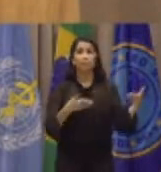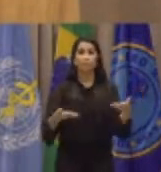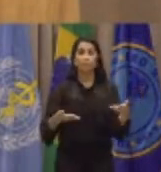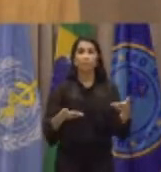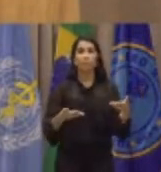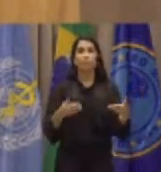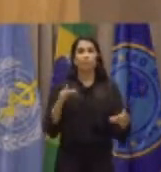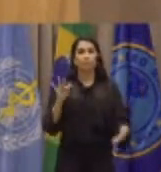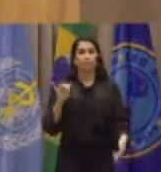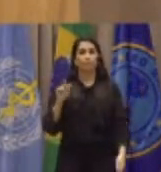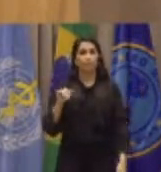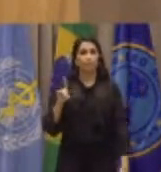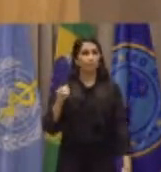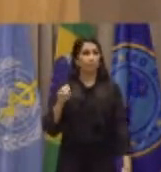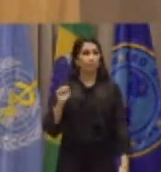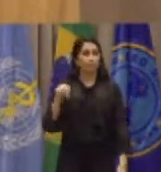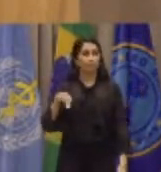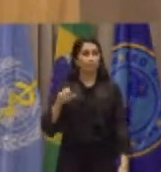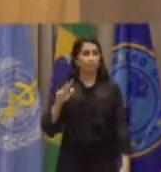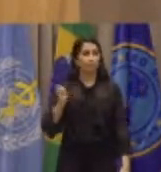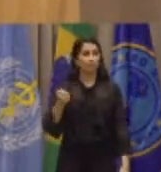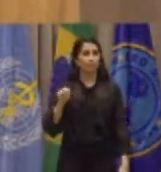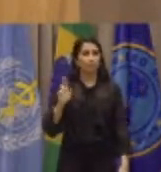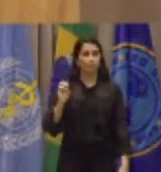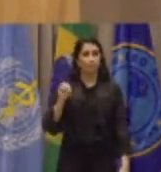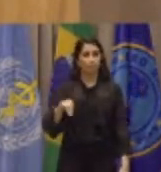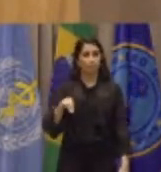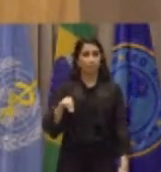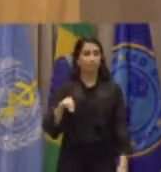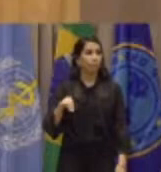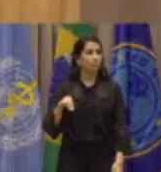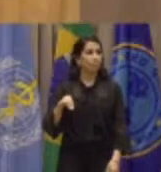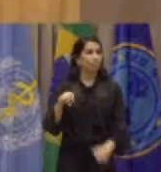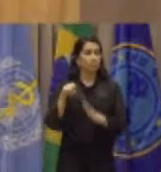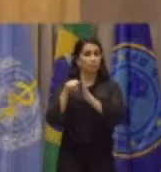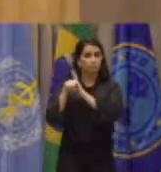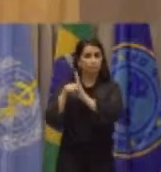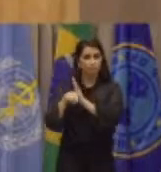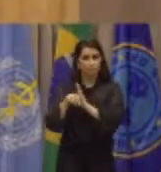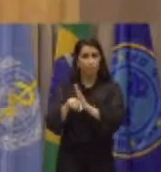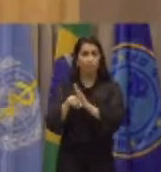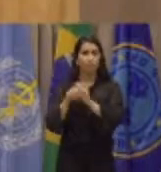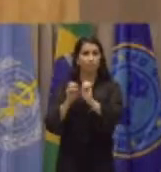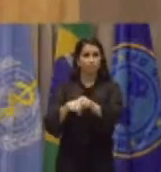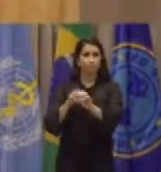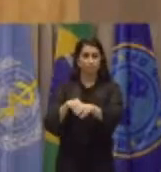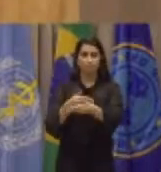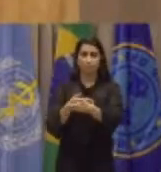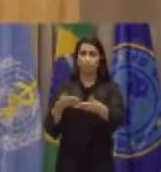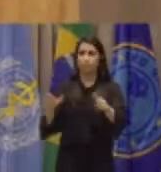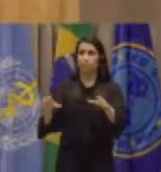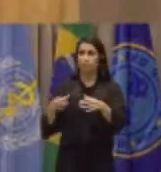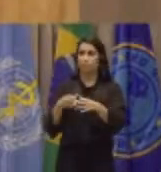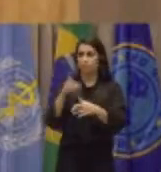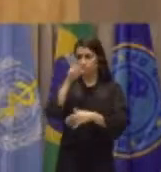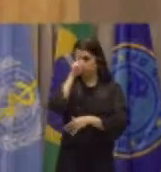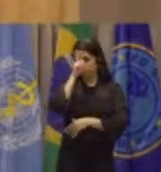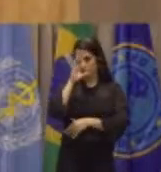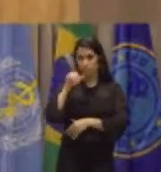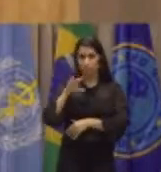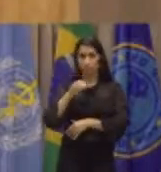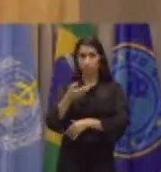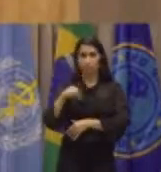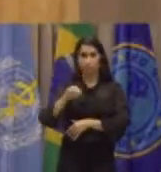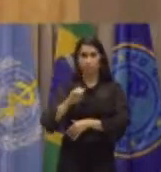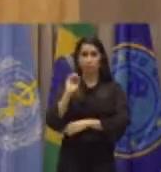invite Fernando Anchal. Fernando is the coordinator of the research sector, teaching and